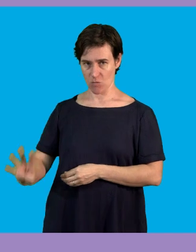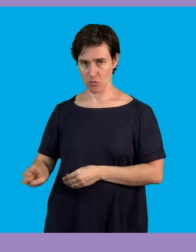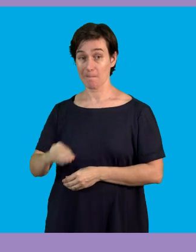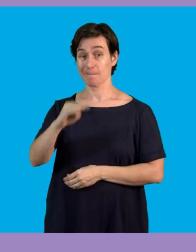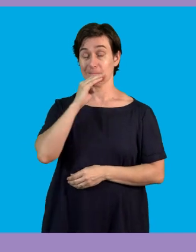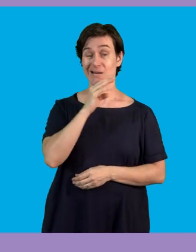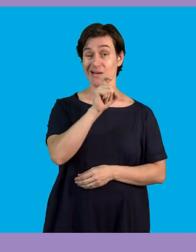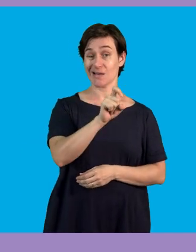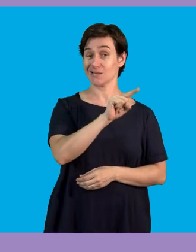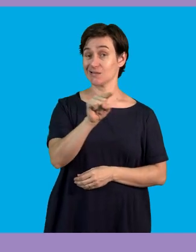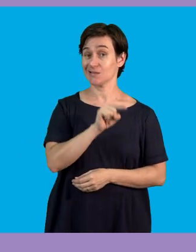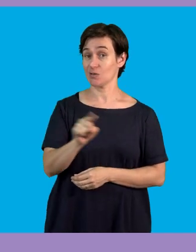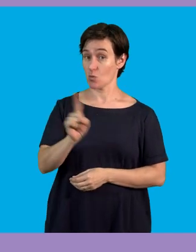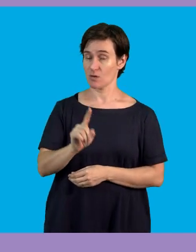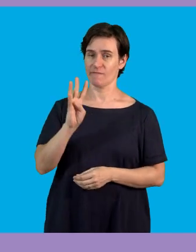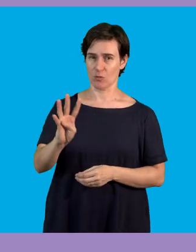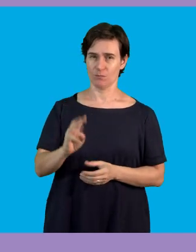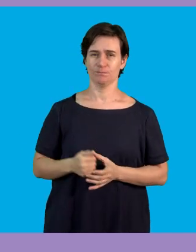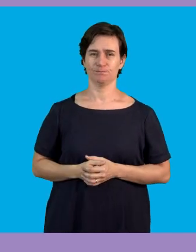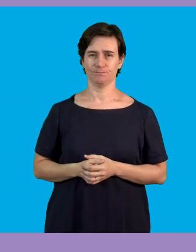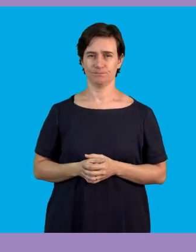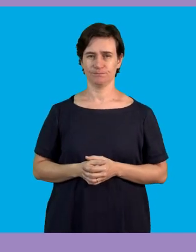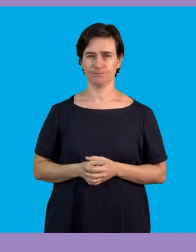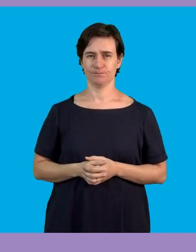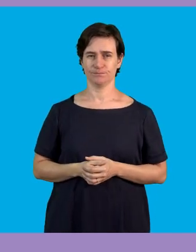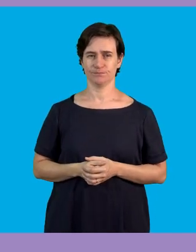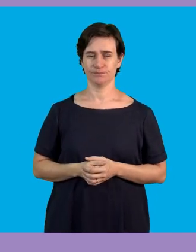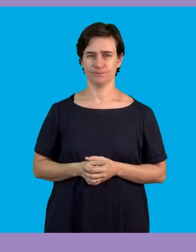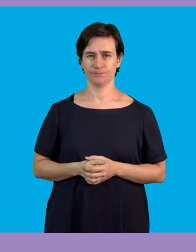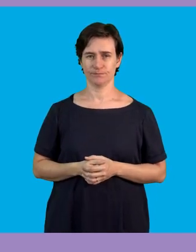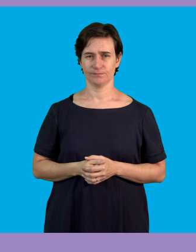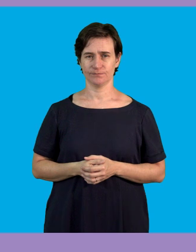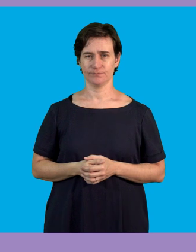So x represents 4.